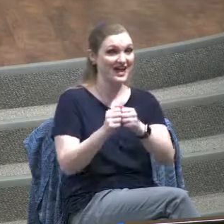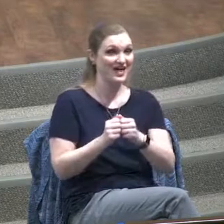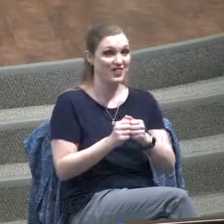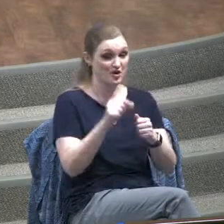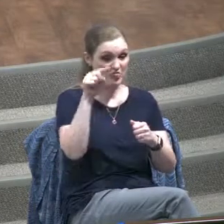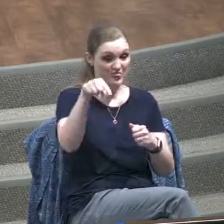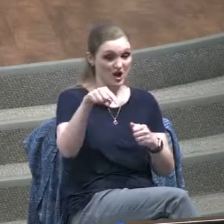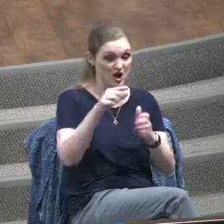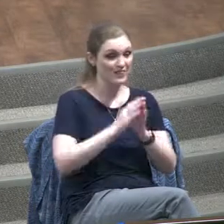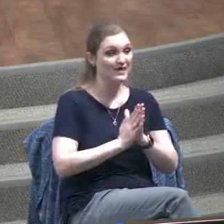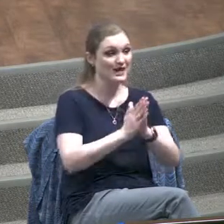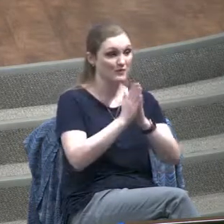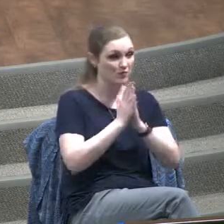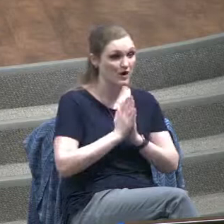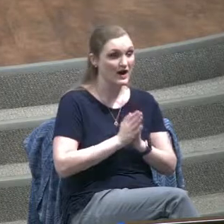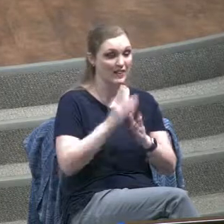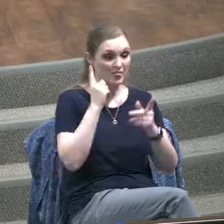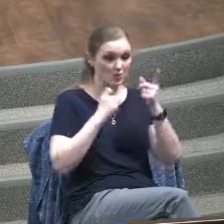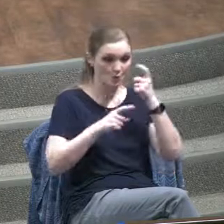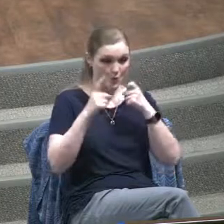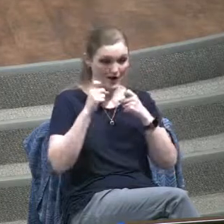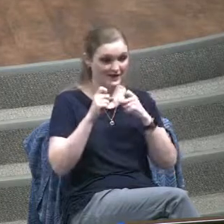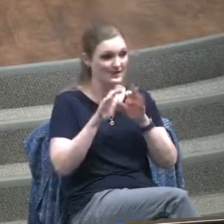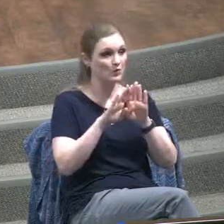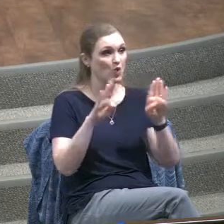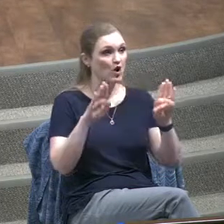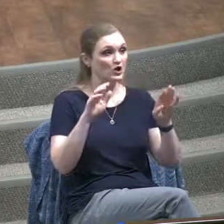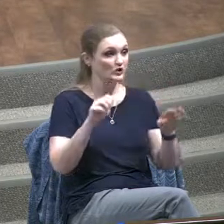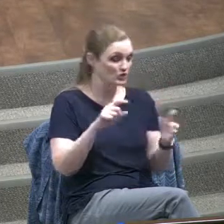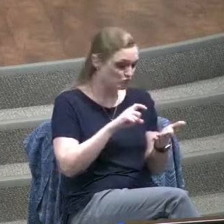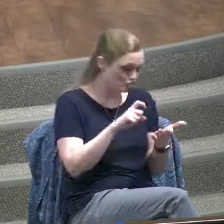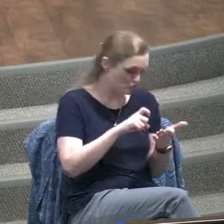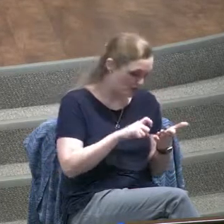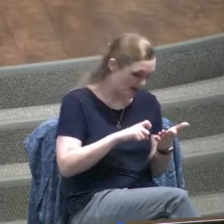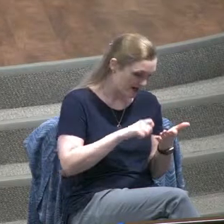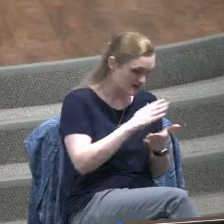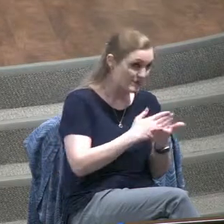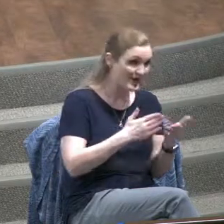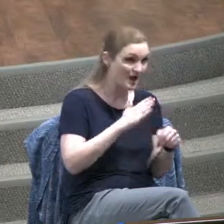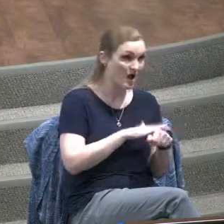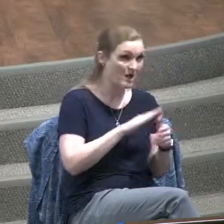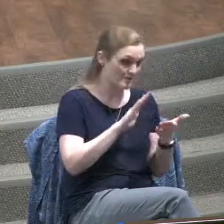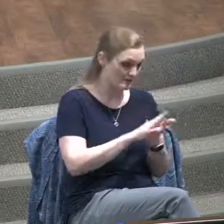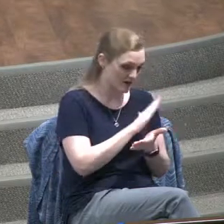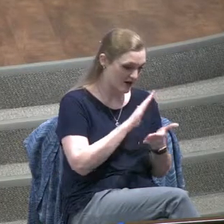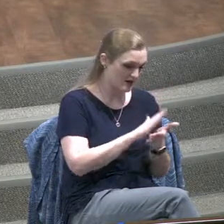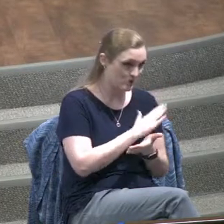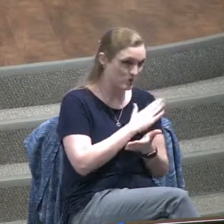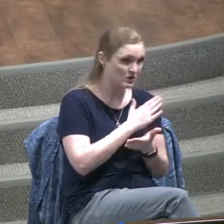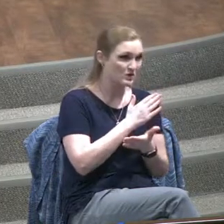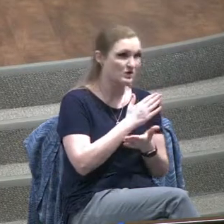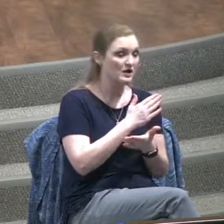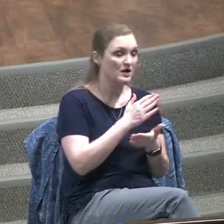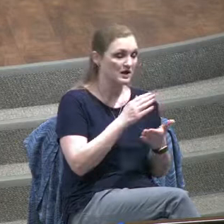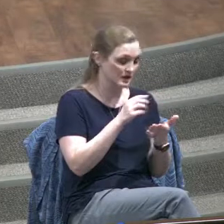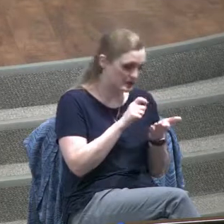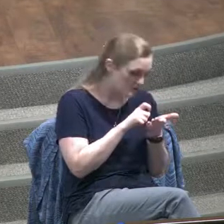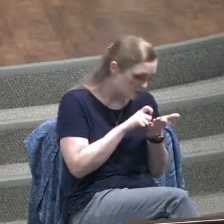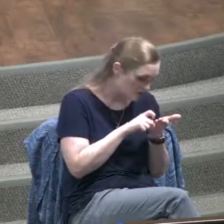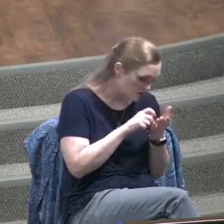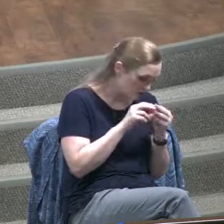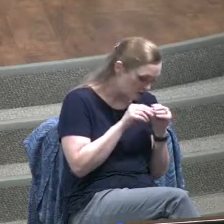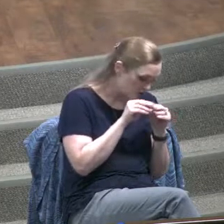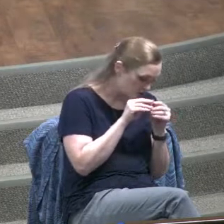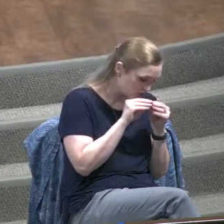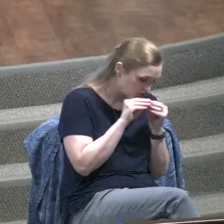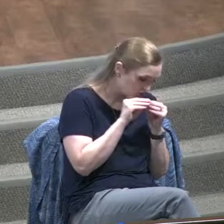at the Wailing Wall. And you can write something on a little piece of paper, somebody's name on a little piece of paper, and you can roll it up in a